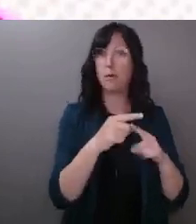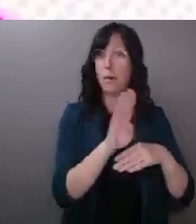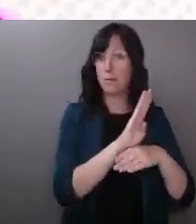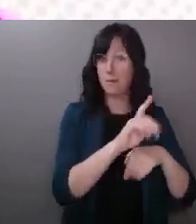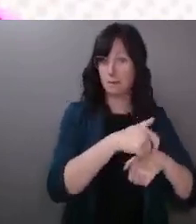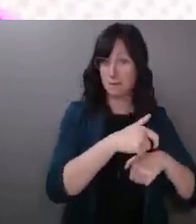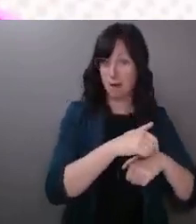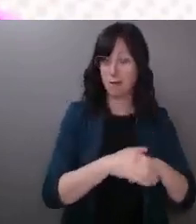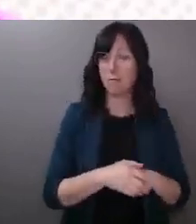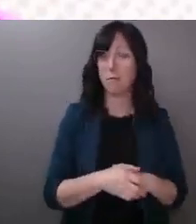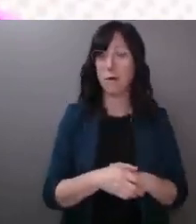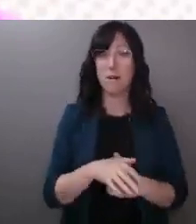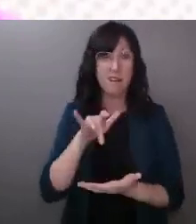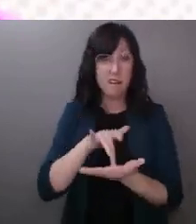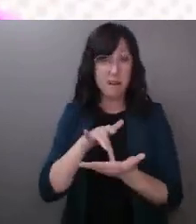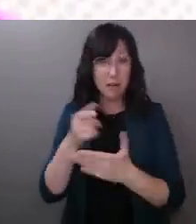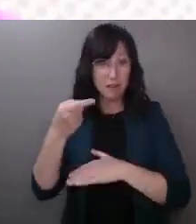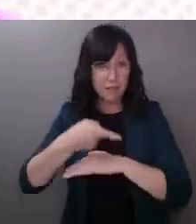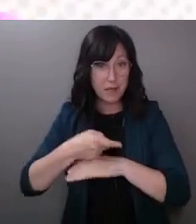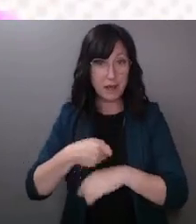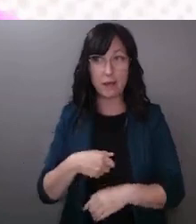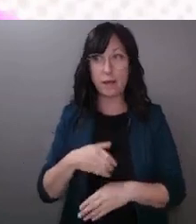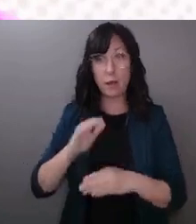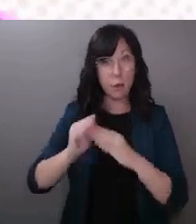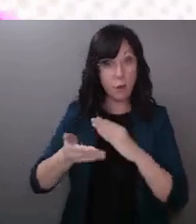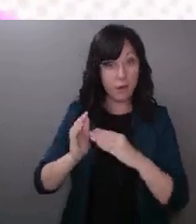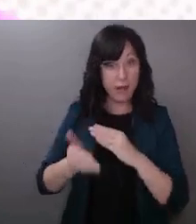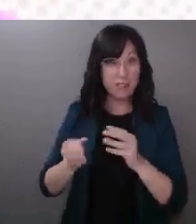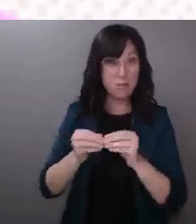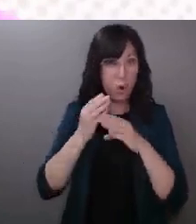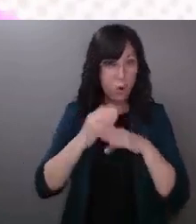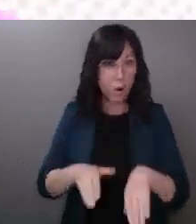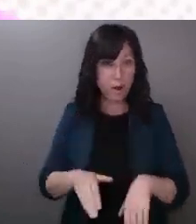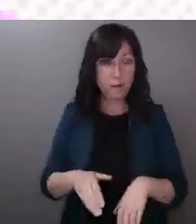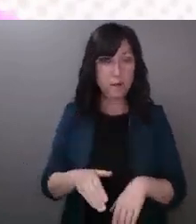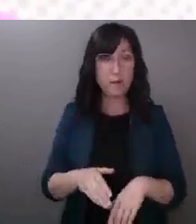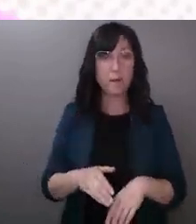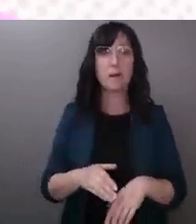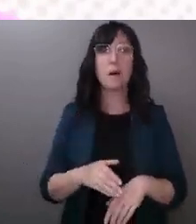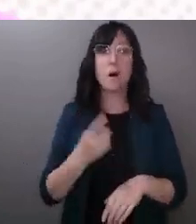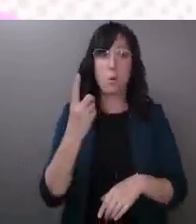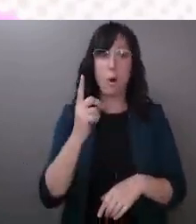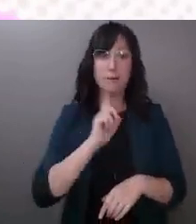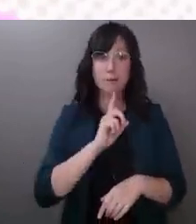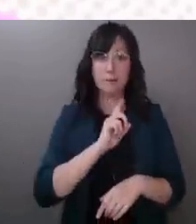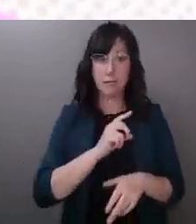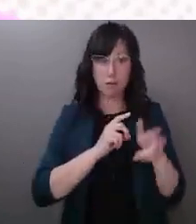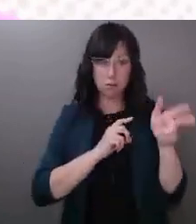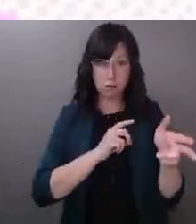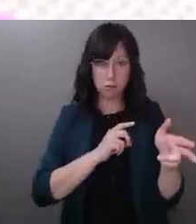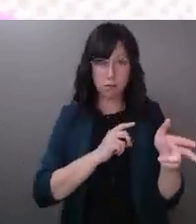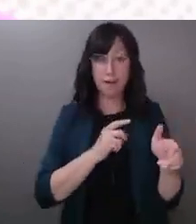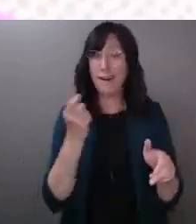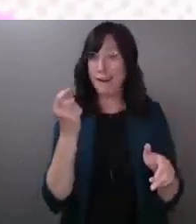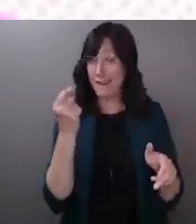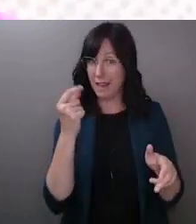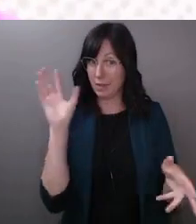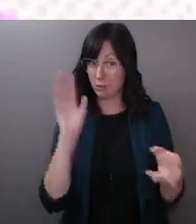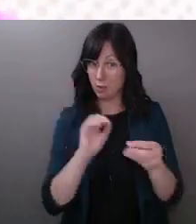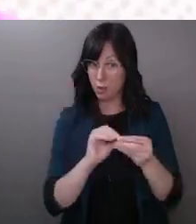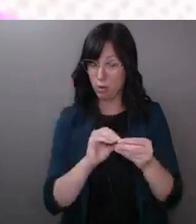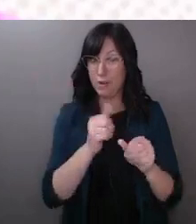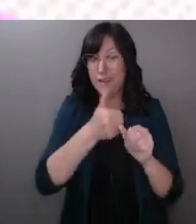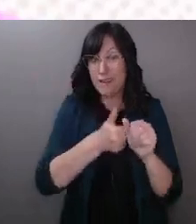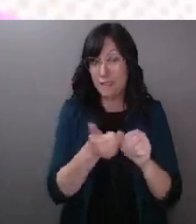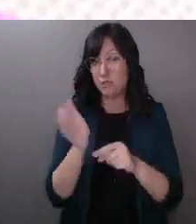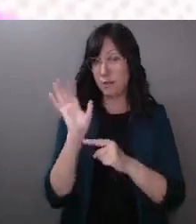The remainder of the day and on weekends, 11 single car trains will run every 5 minutes.